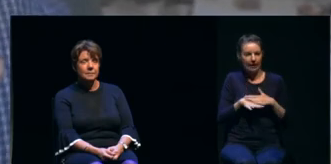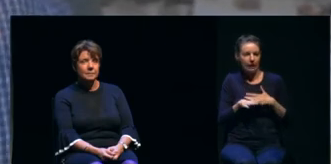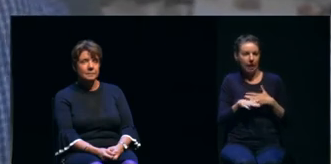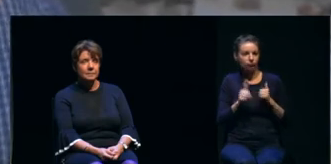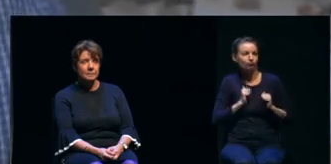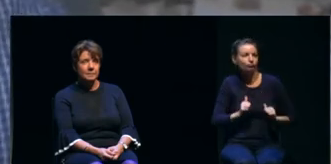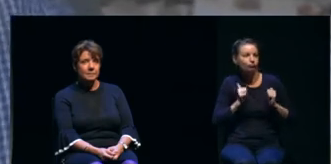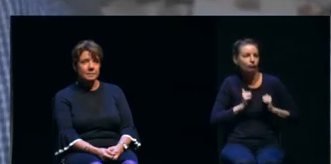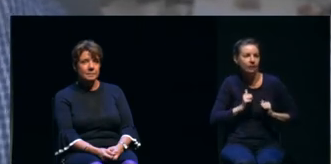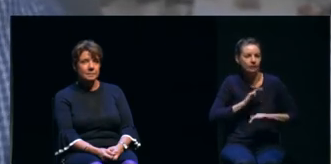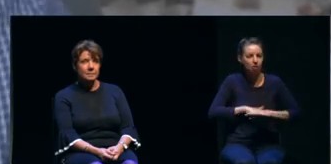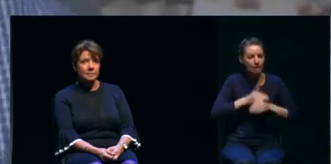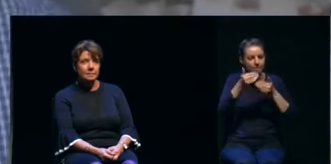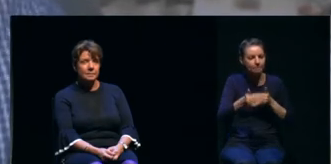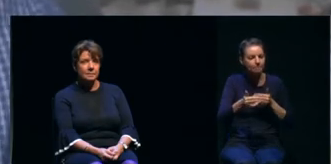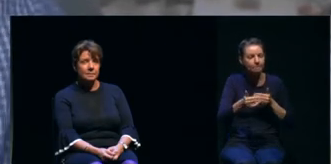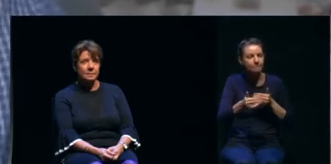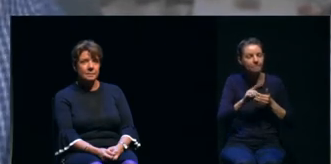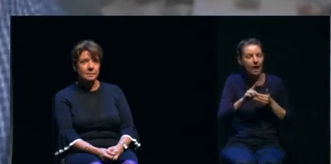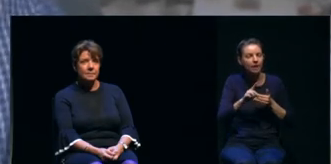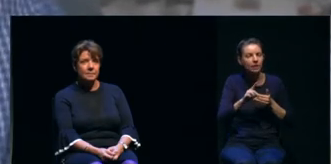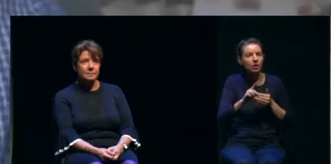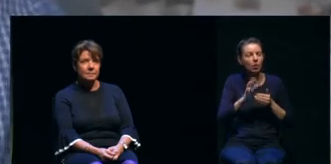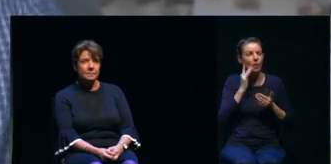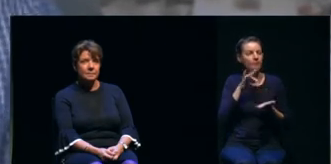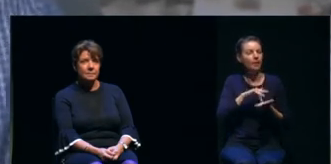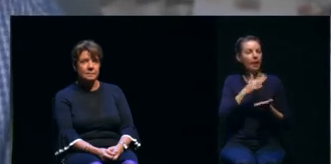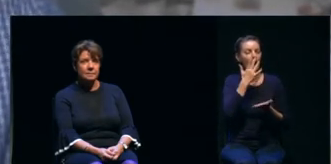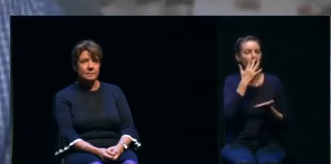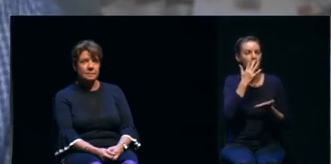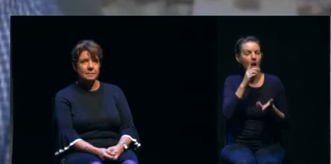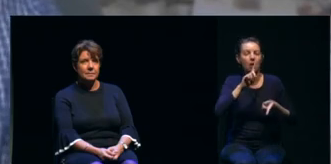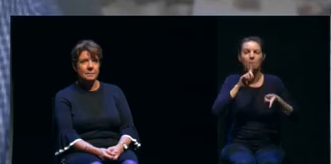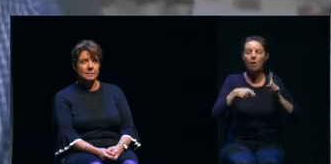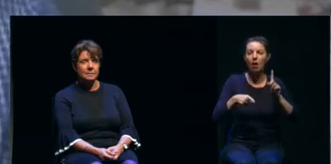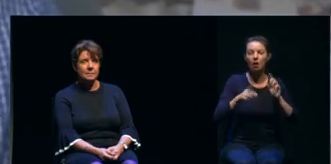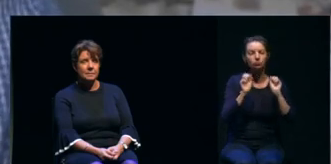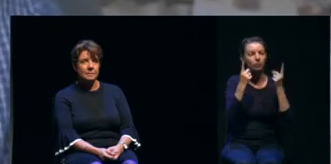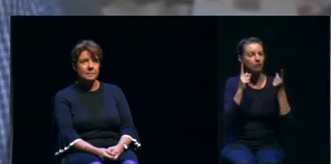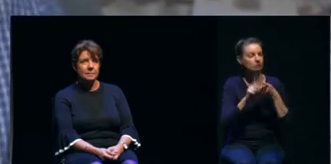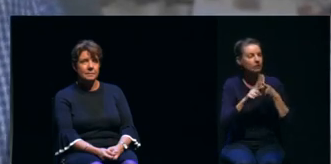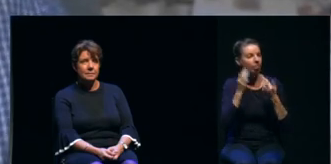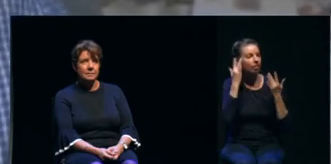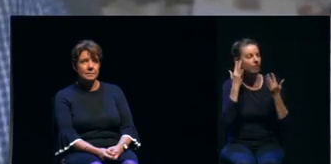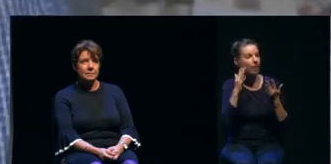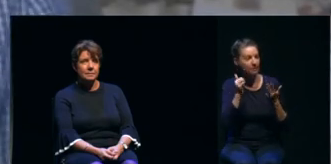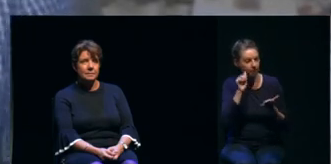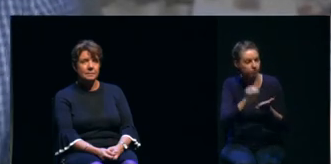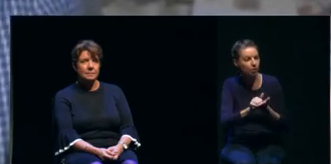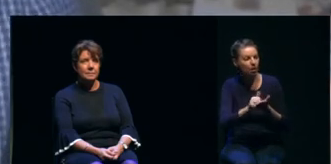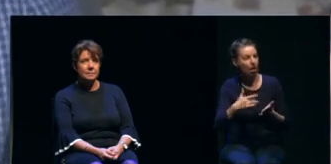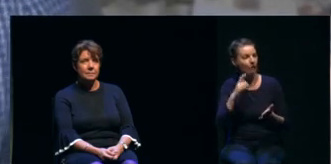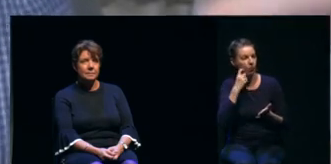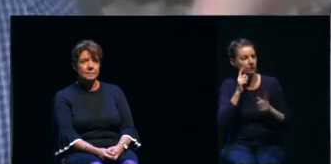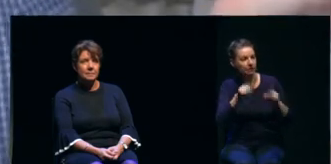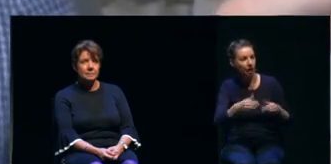stage. And one of the big revelations is, you know, suddenly you get to middle age and you are still thinking that. You are still thinking my proper life will start at some point. This